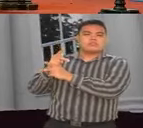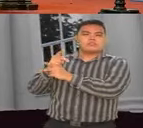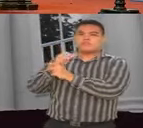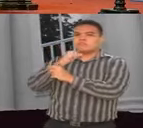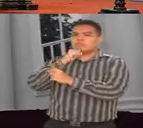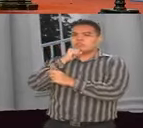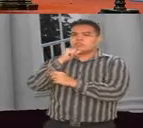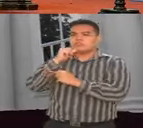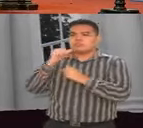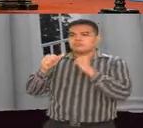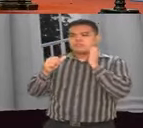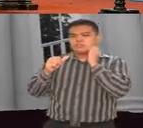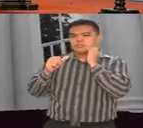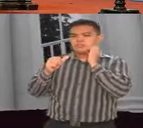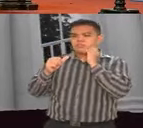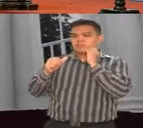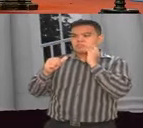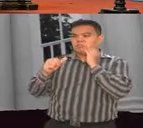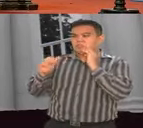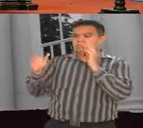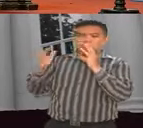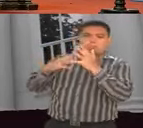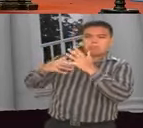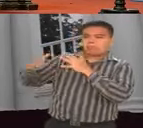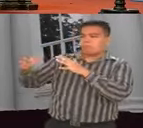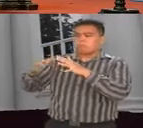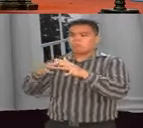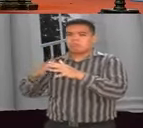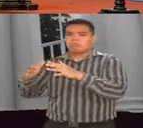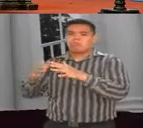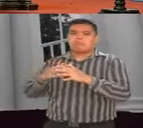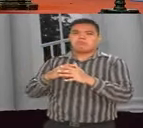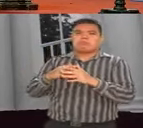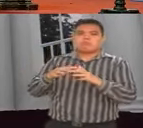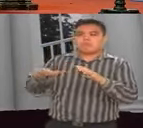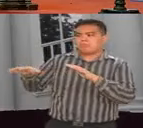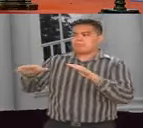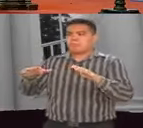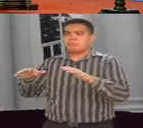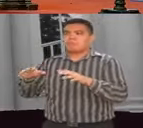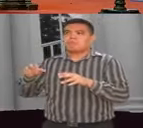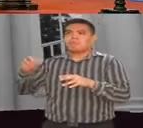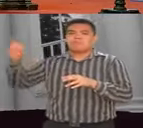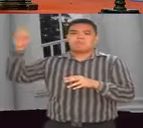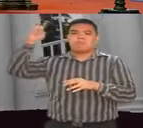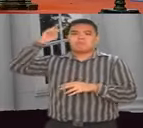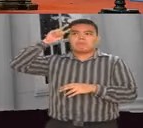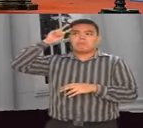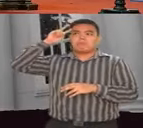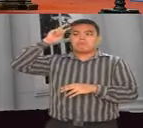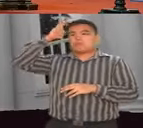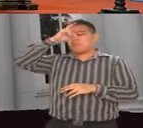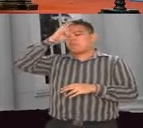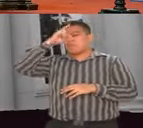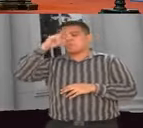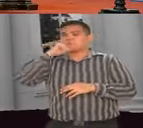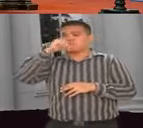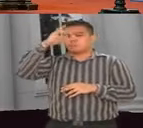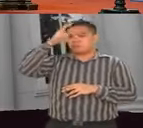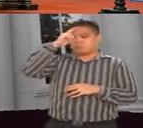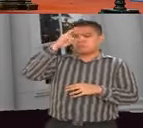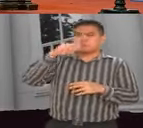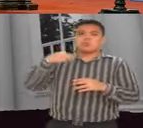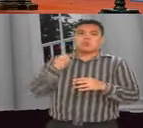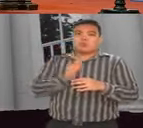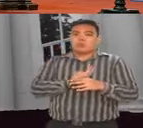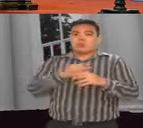Dili ba mga danghag? Magbantay ba? Diba? Cautious. We